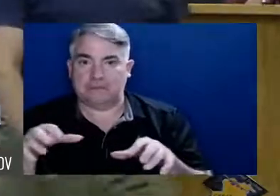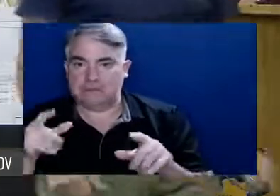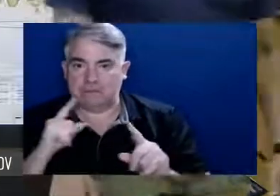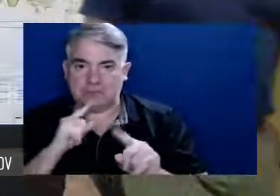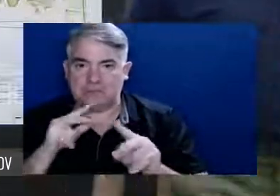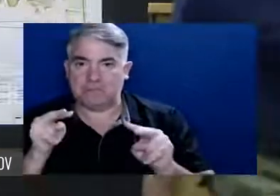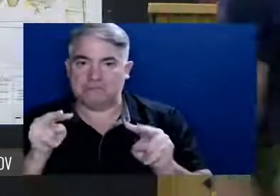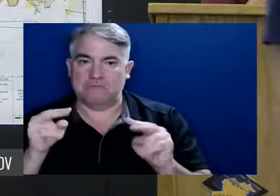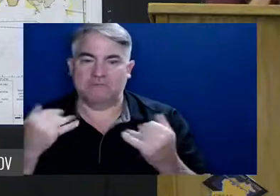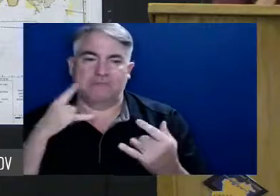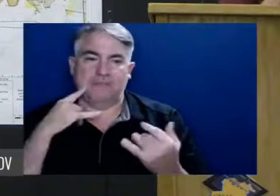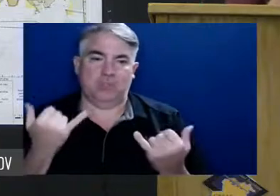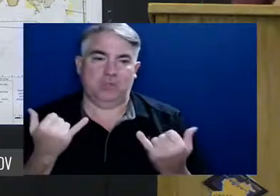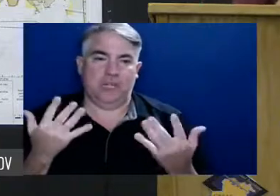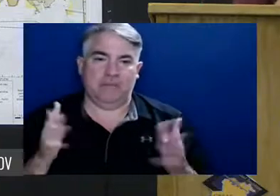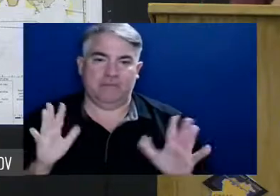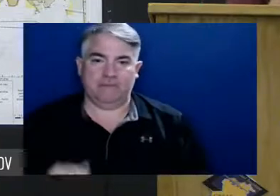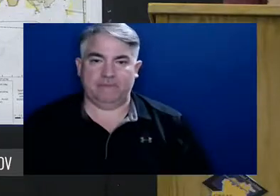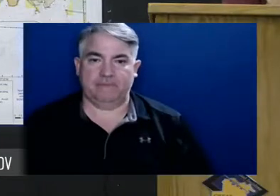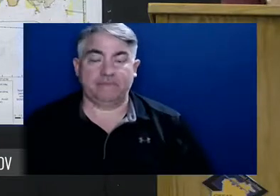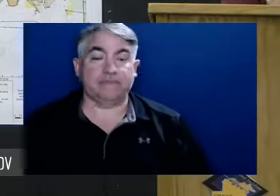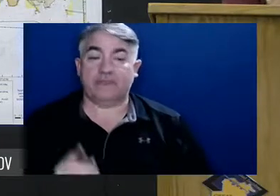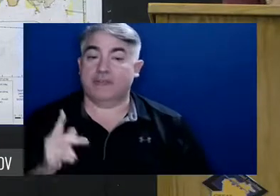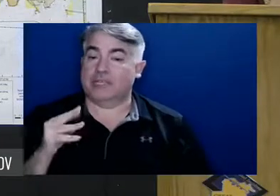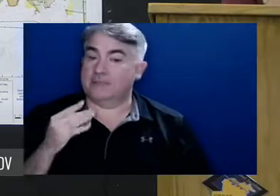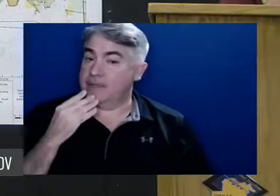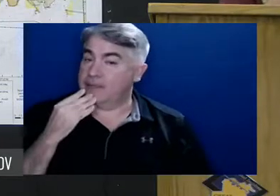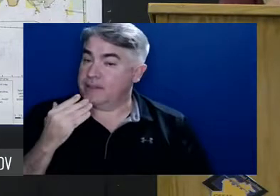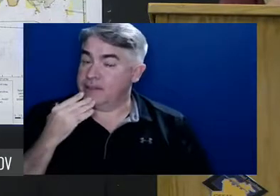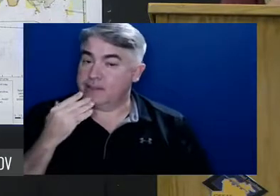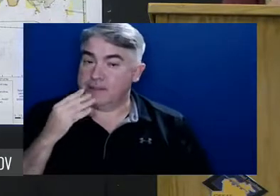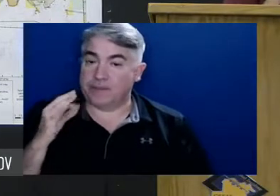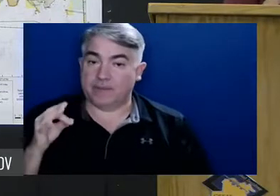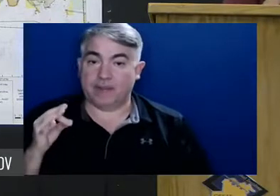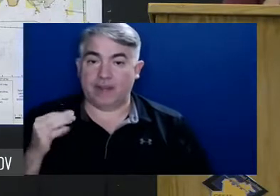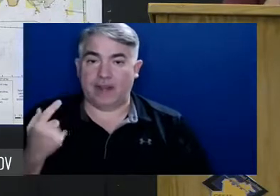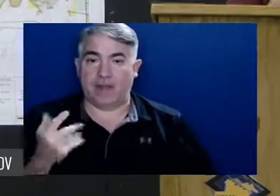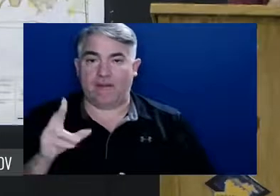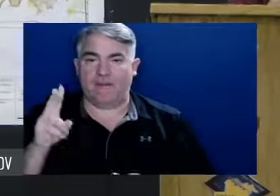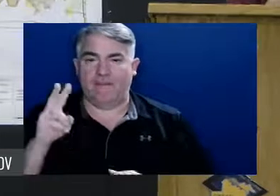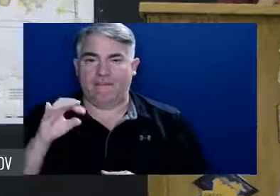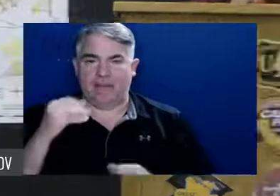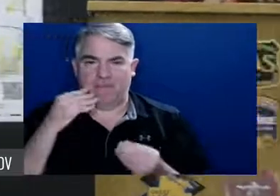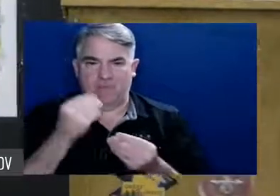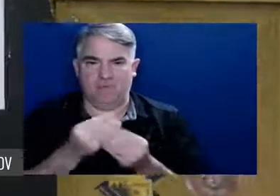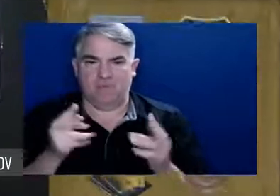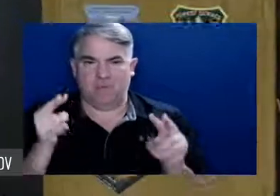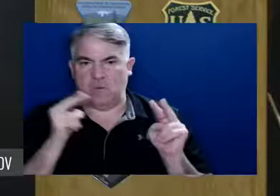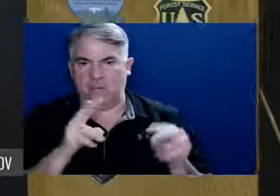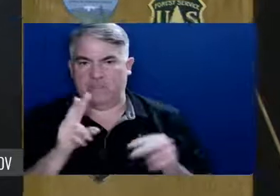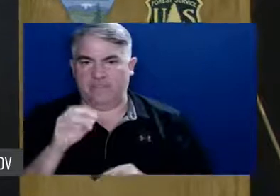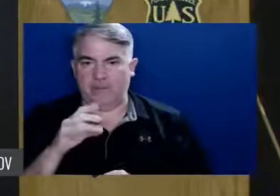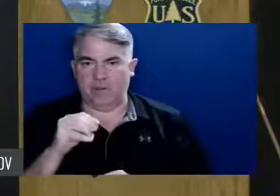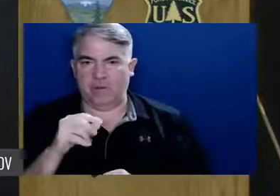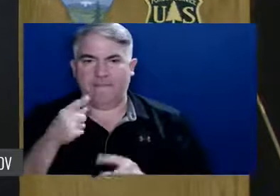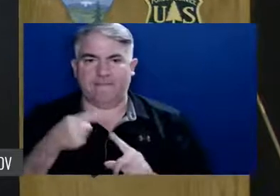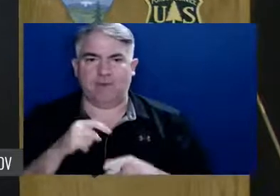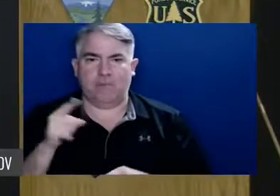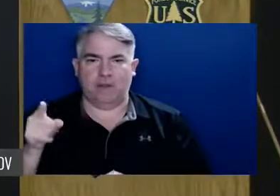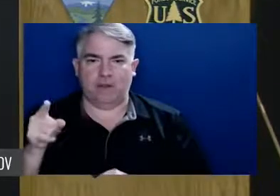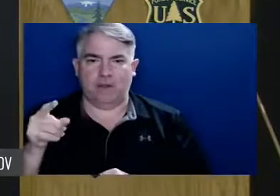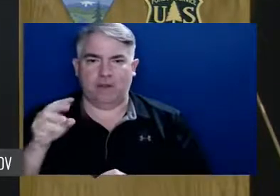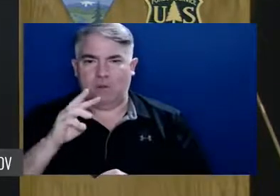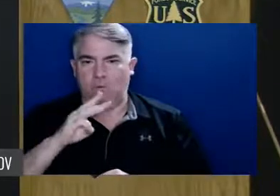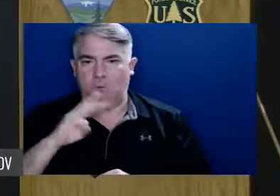Thank you, Tobin. We will now present a video for you for an update from the West Zone. And this is Operations Section